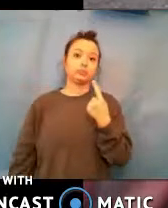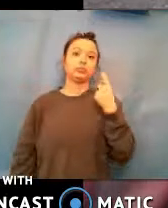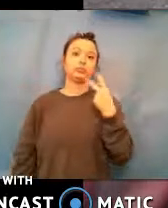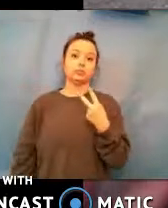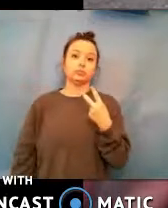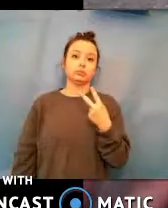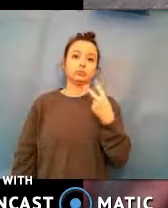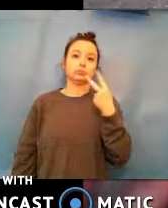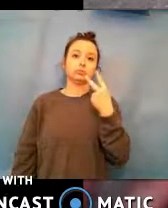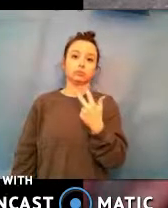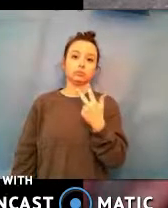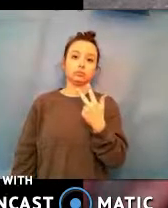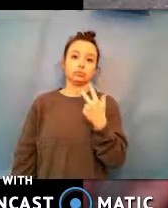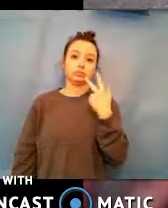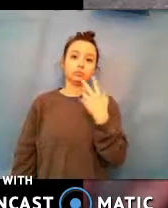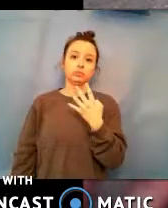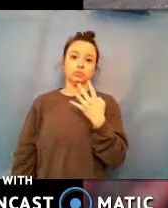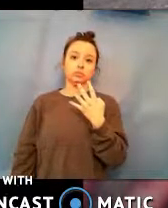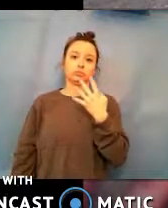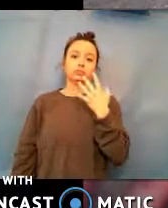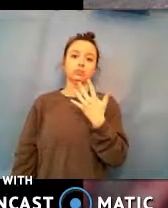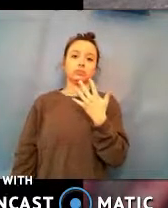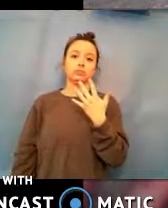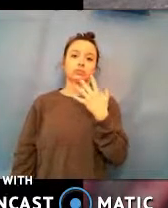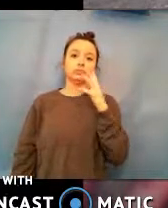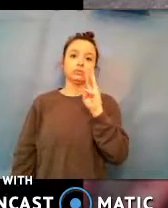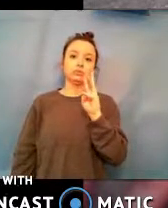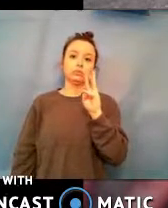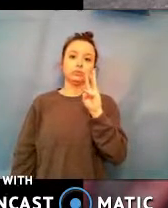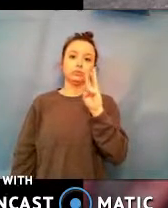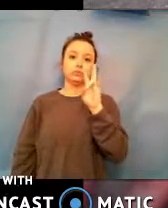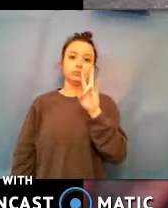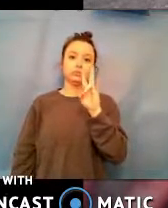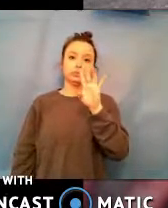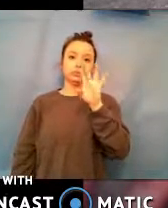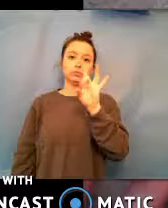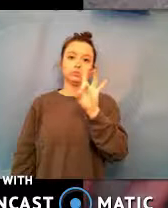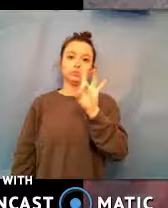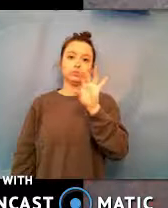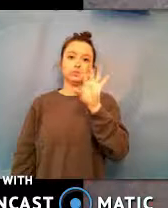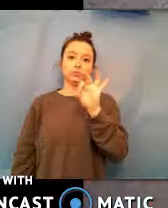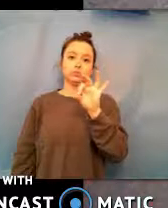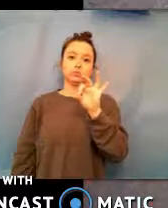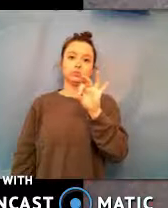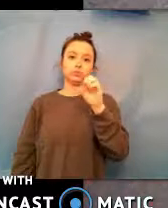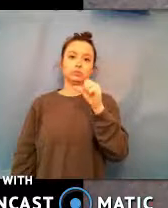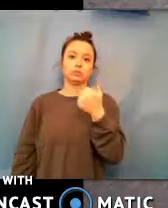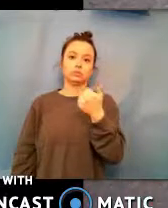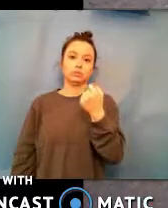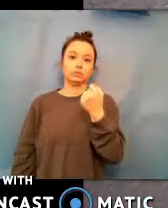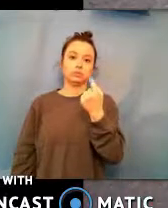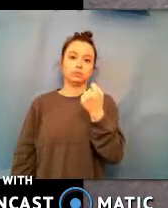1, 2, 3, 4, 5, 6, 7, 8,